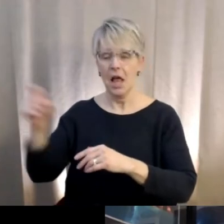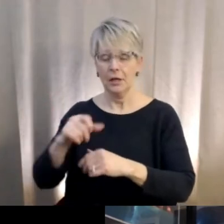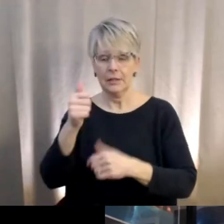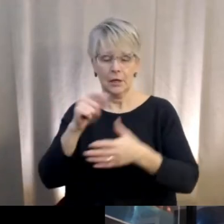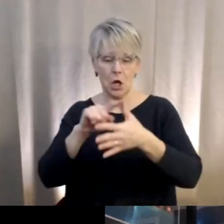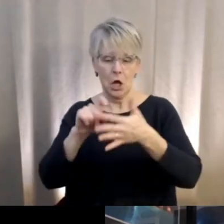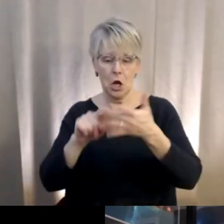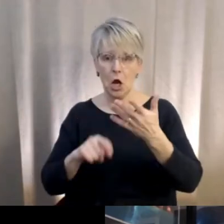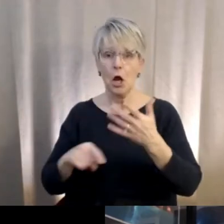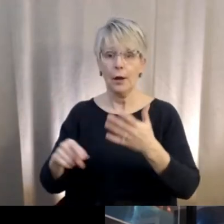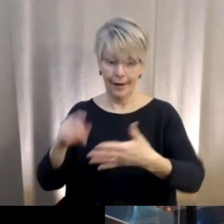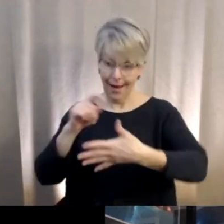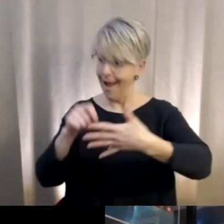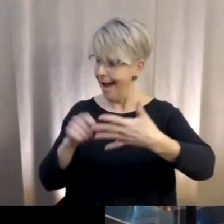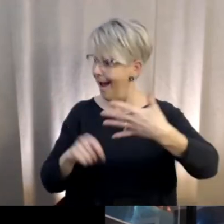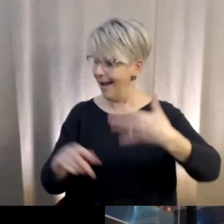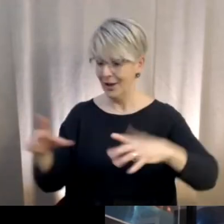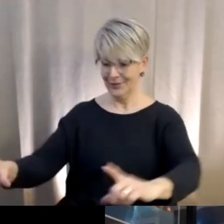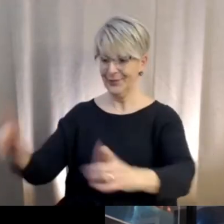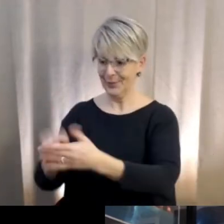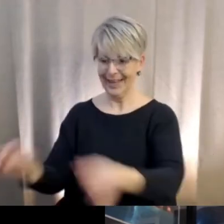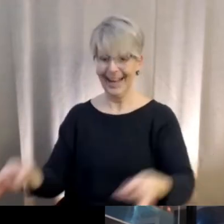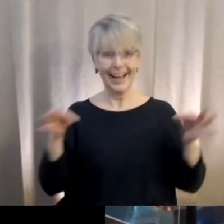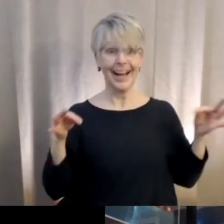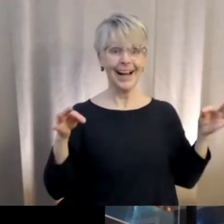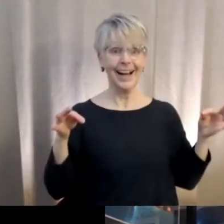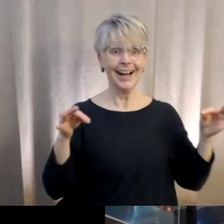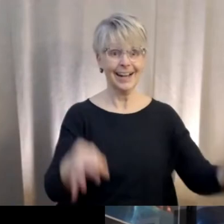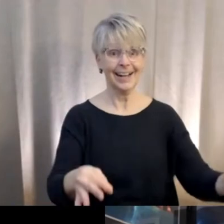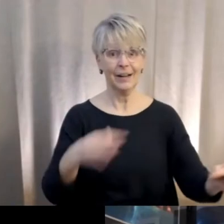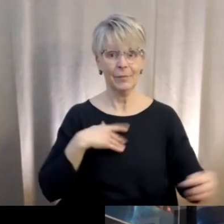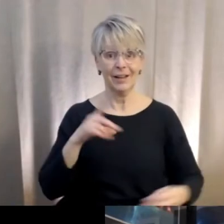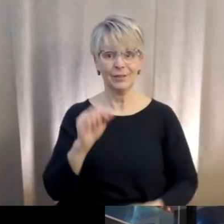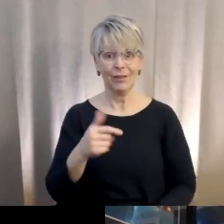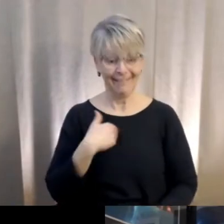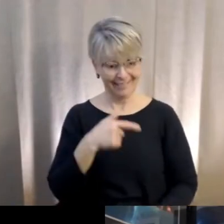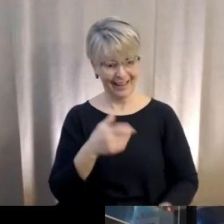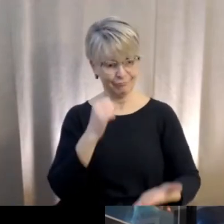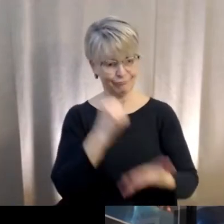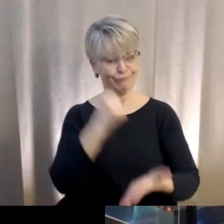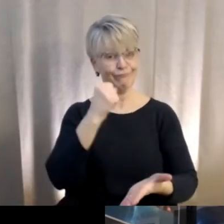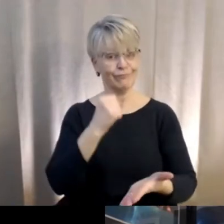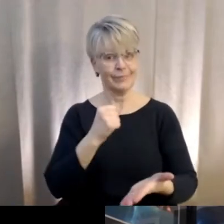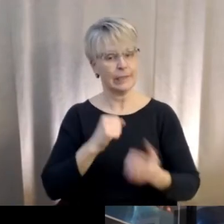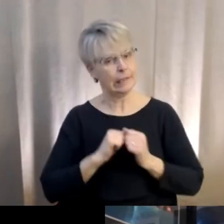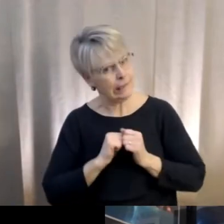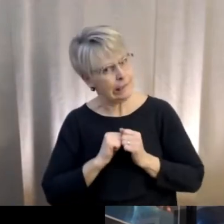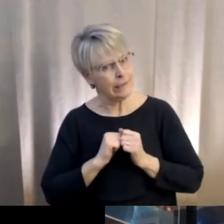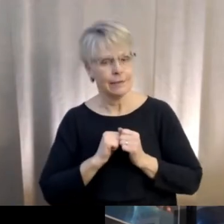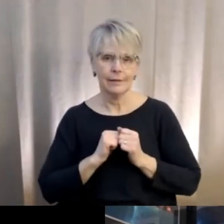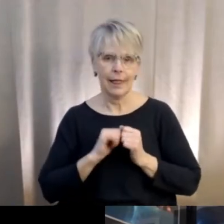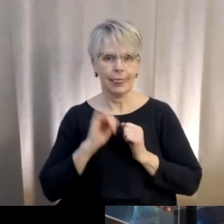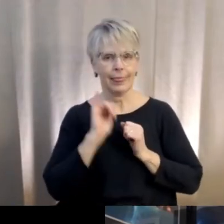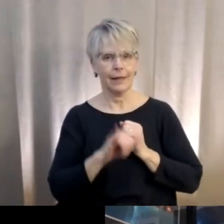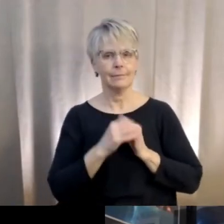questions and they're like, okay, ding ding ding, you're good, and then they print it off and put it on their dog. So like something like that,